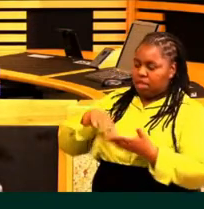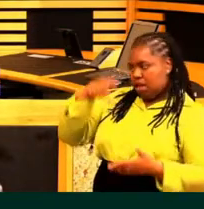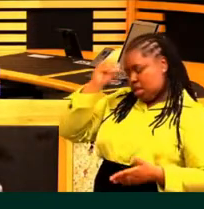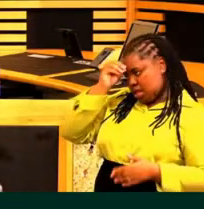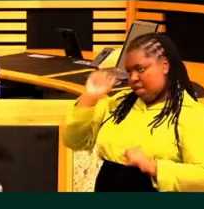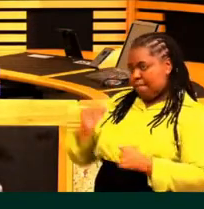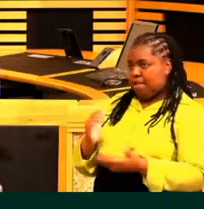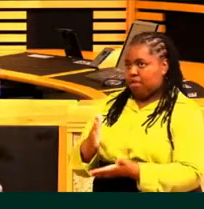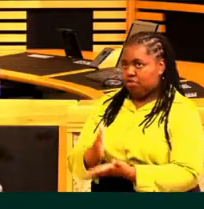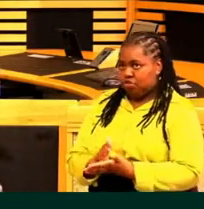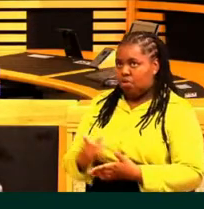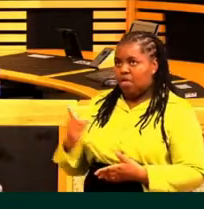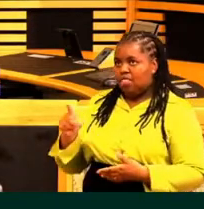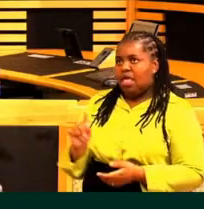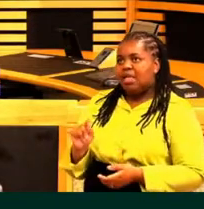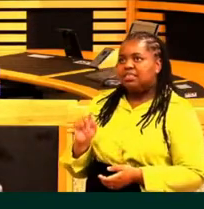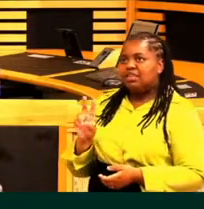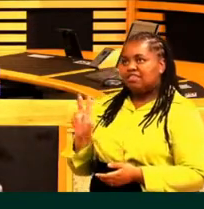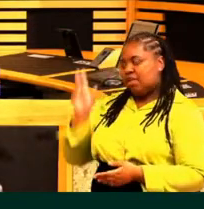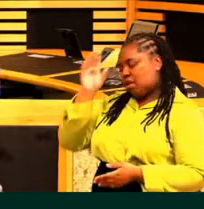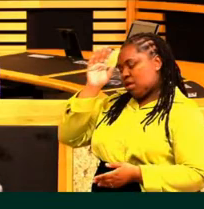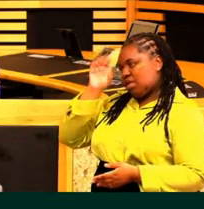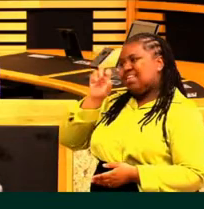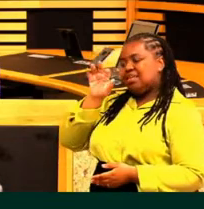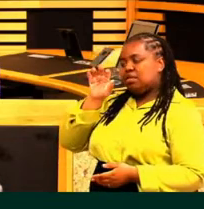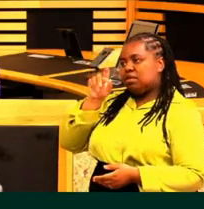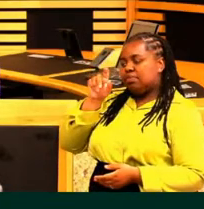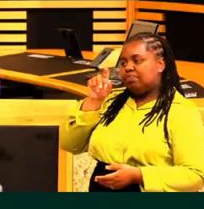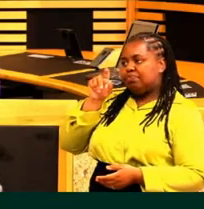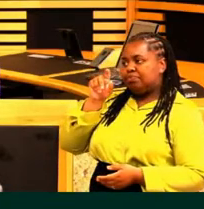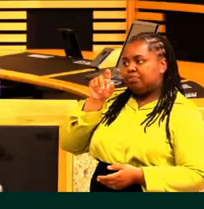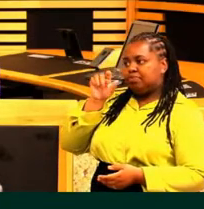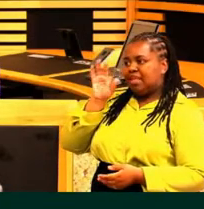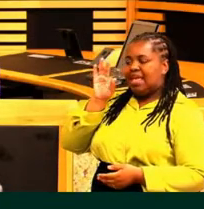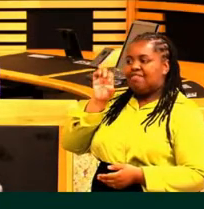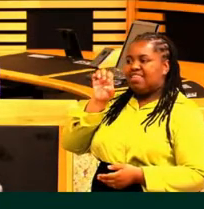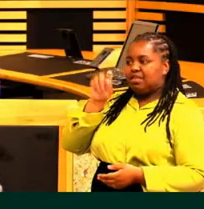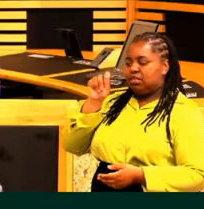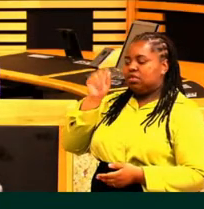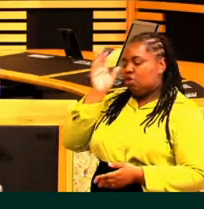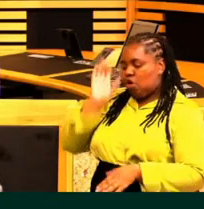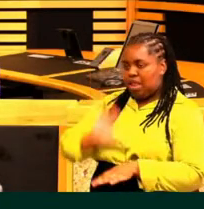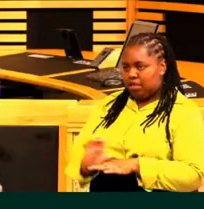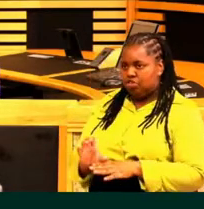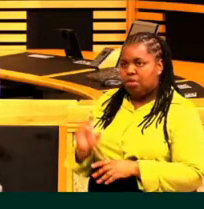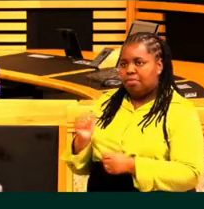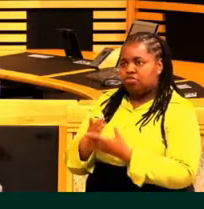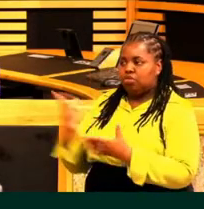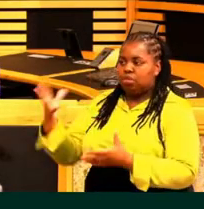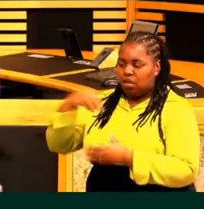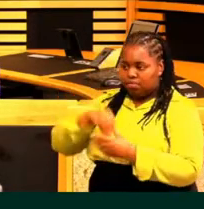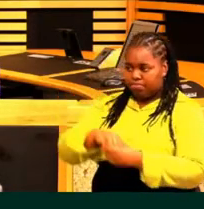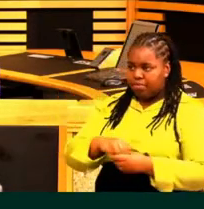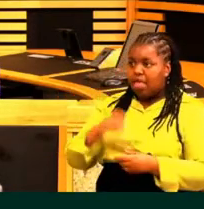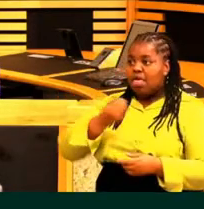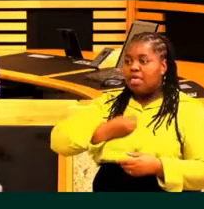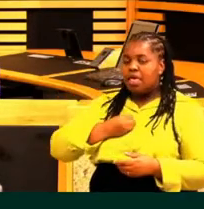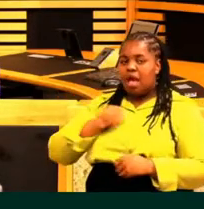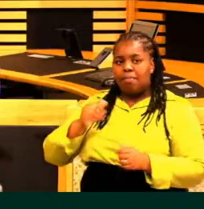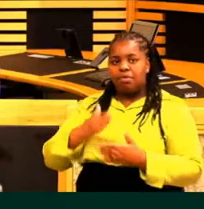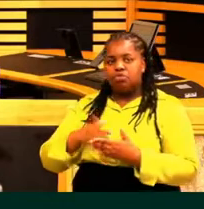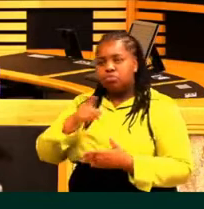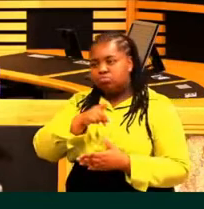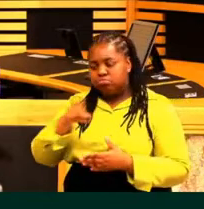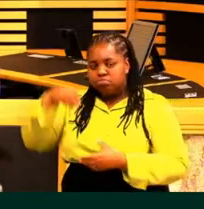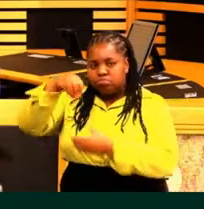must ensure that TV colleges are socially acceptable young people must be at the Forefront of addressing